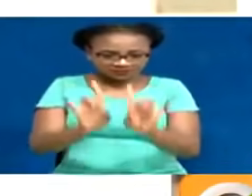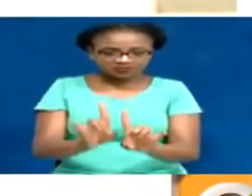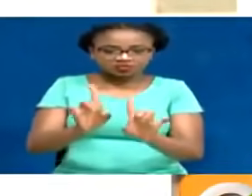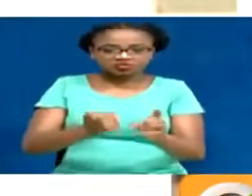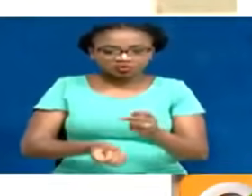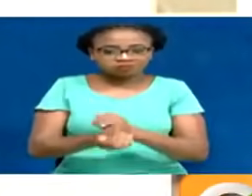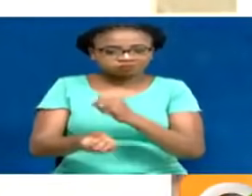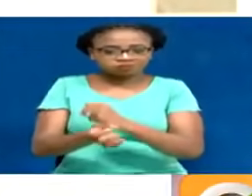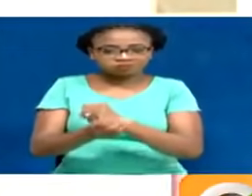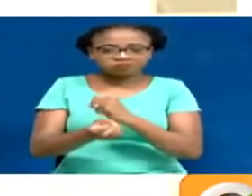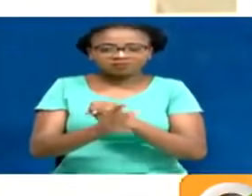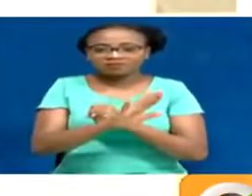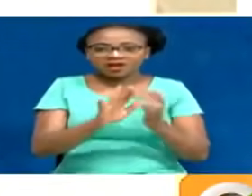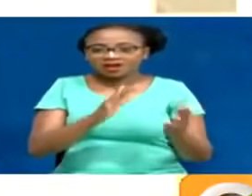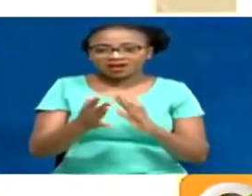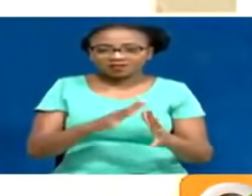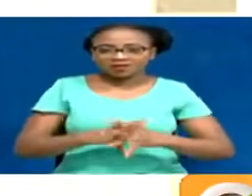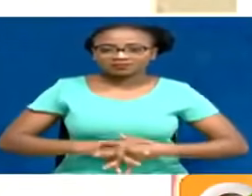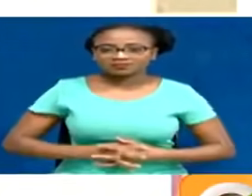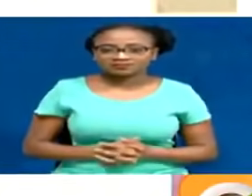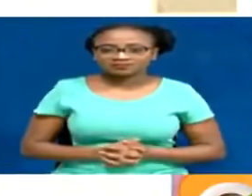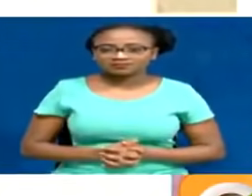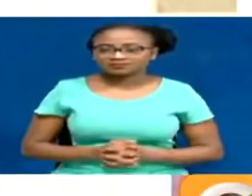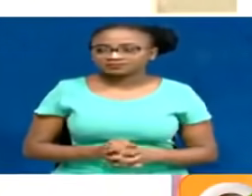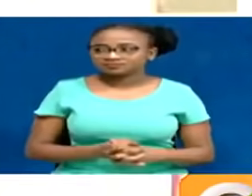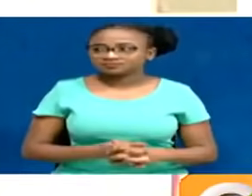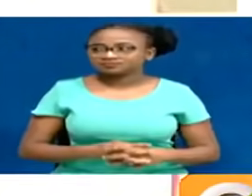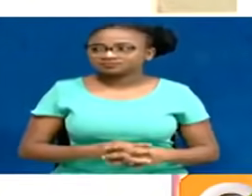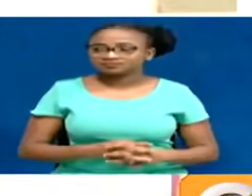tetesi zao. Nikiripotia runinga ya Citizen, mimi ni Zuya Walter.